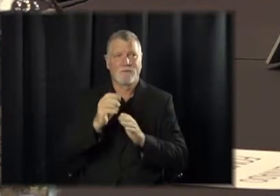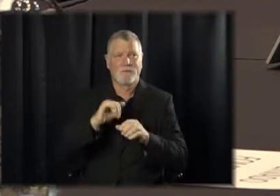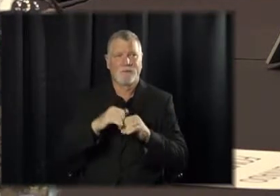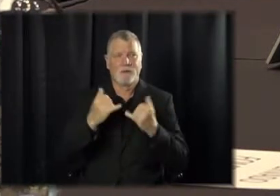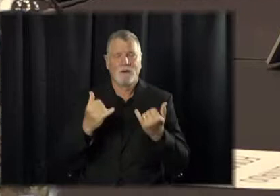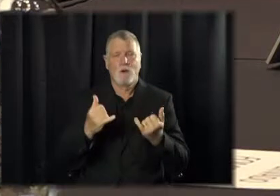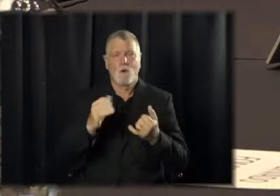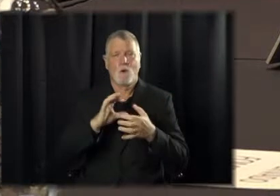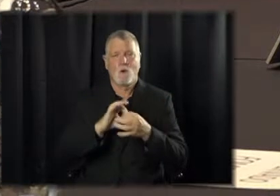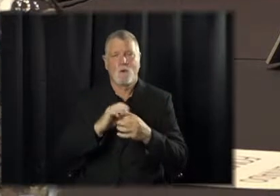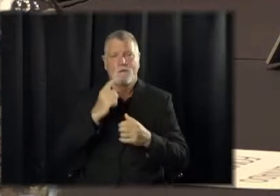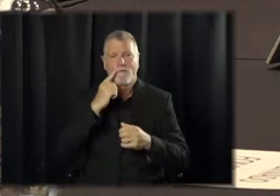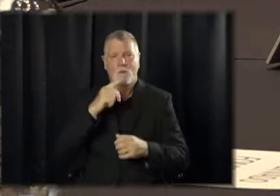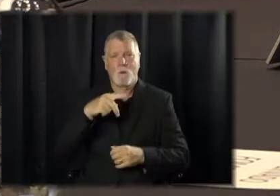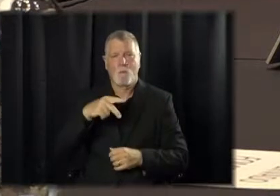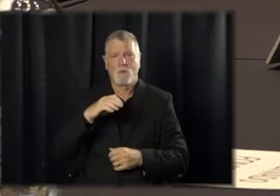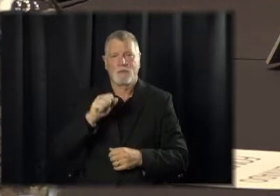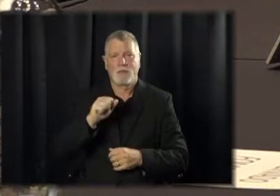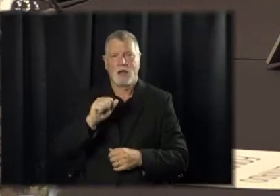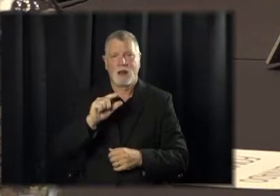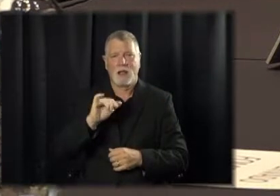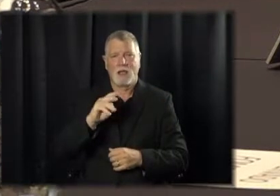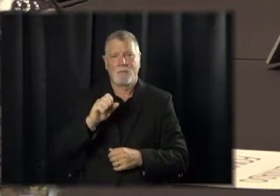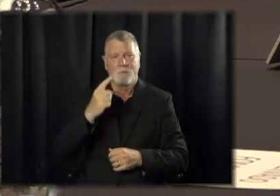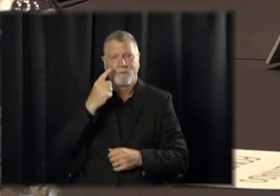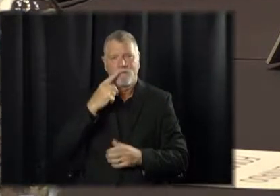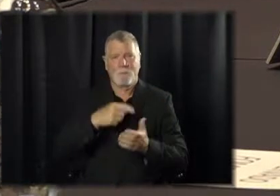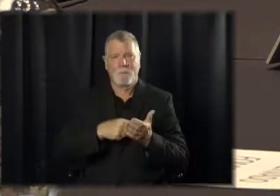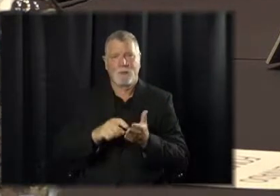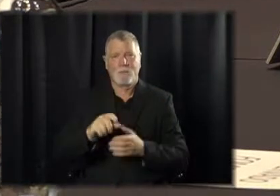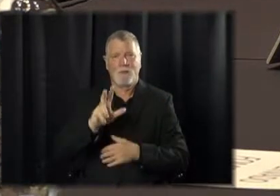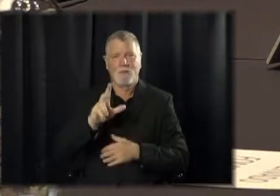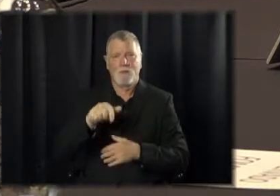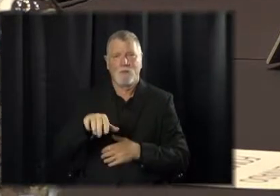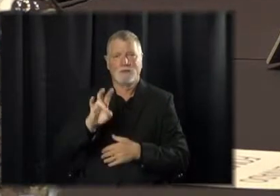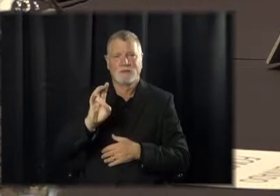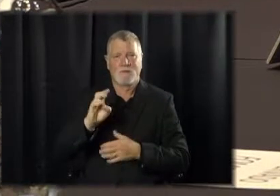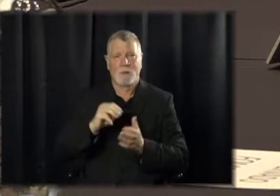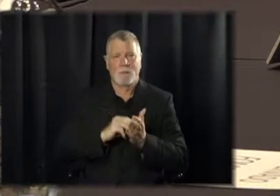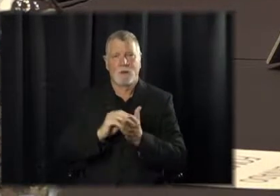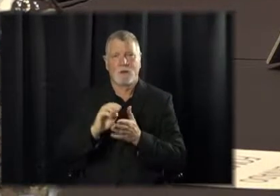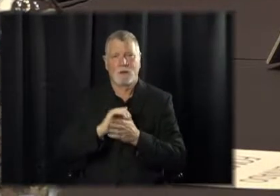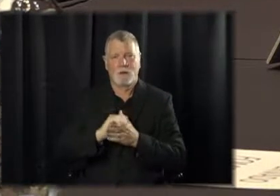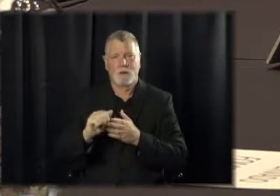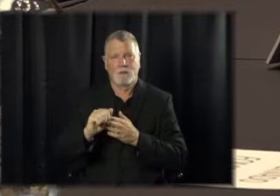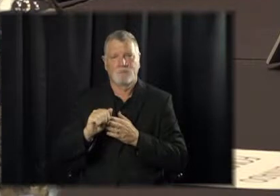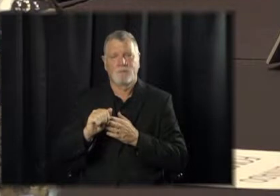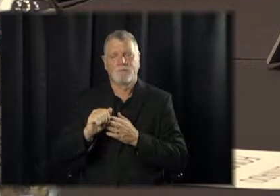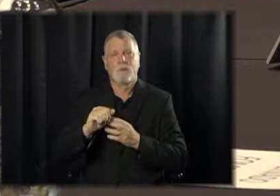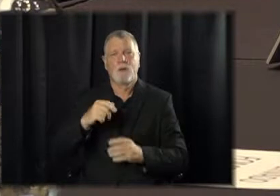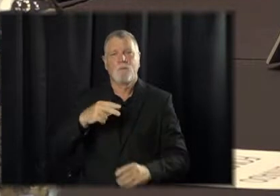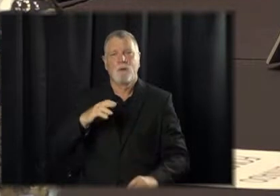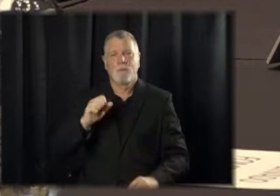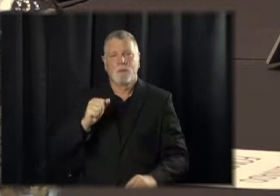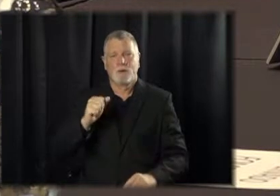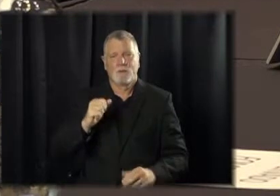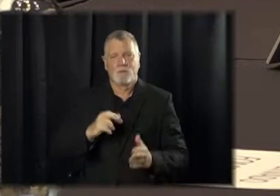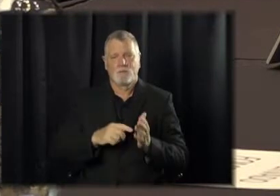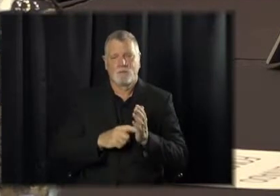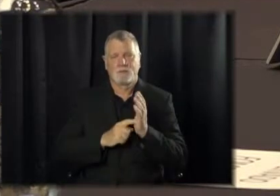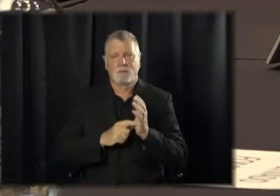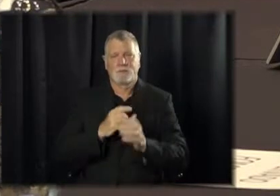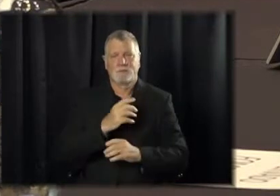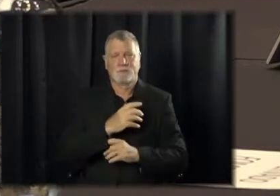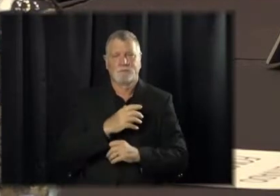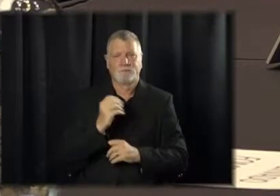currently owned by Punta Lima for a payment of $3.7 million. Prepa has represented that purchasing the